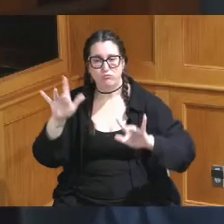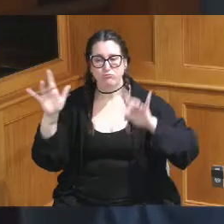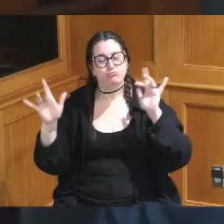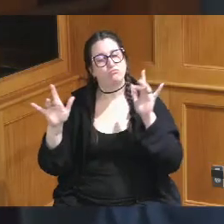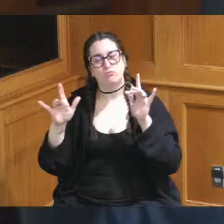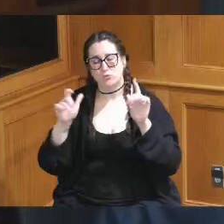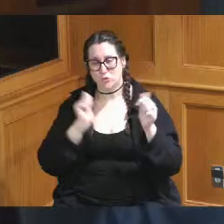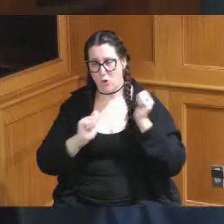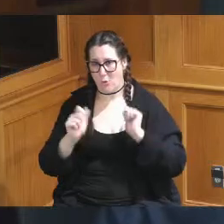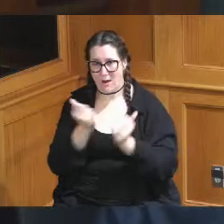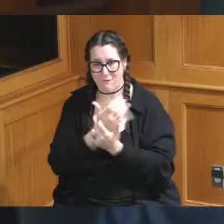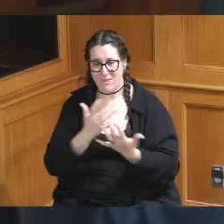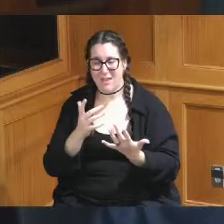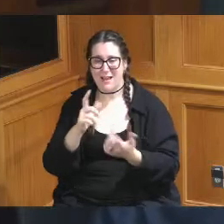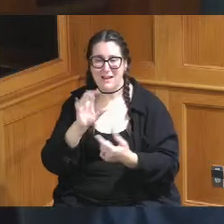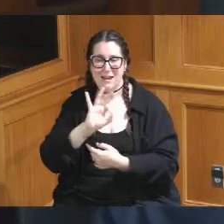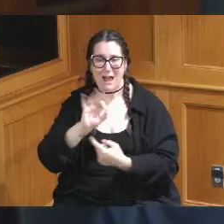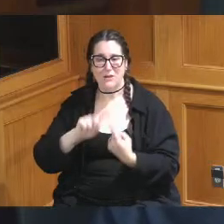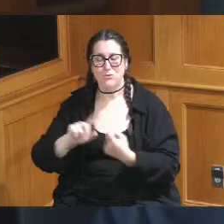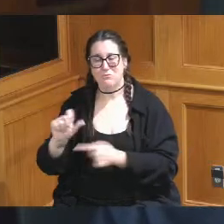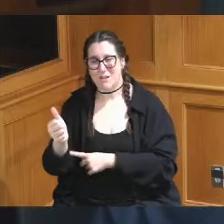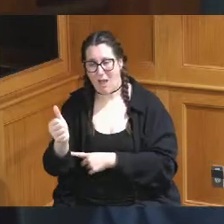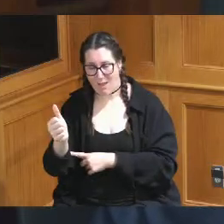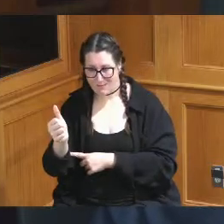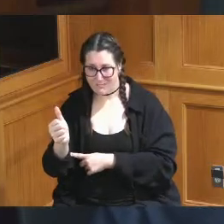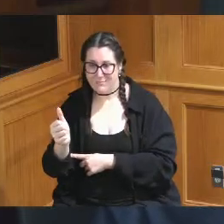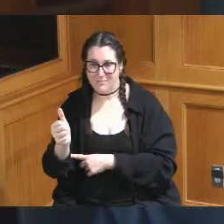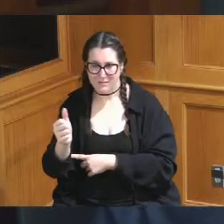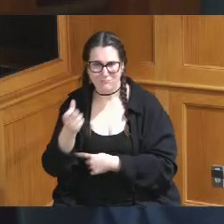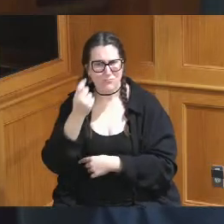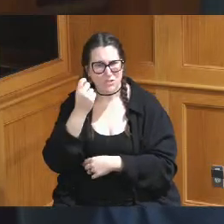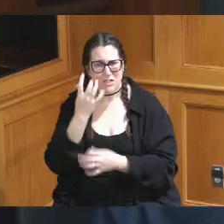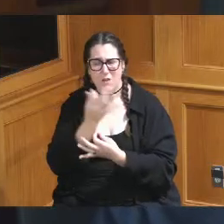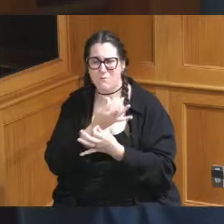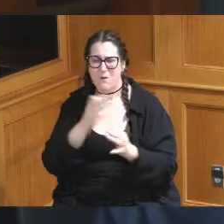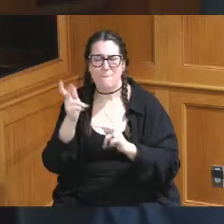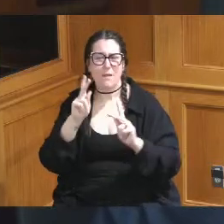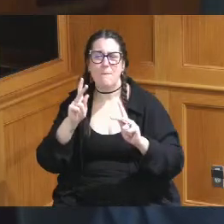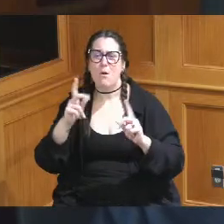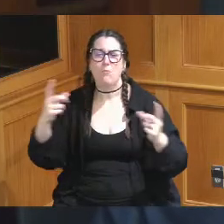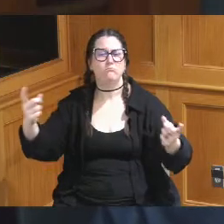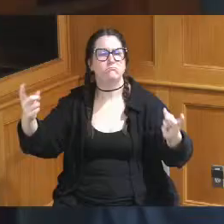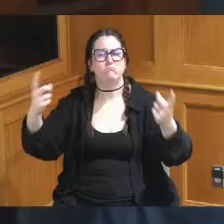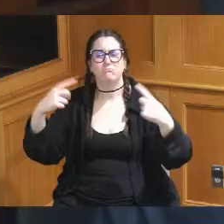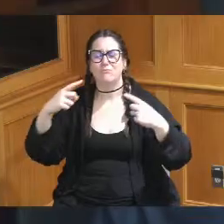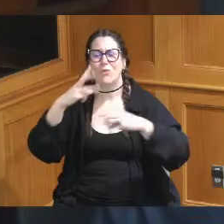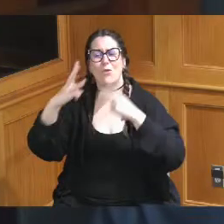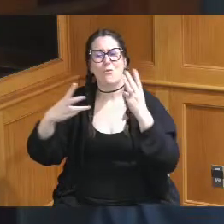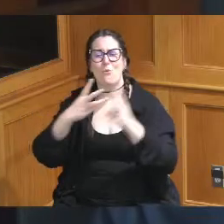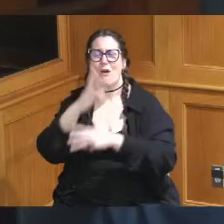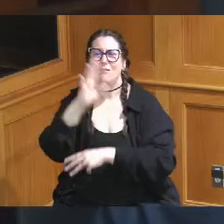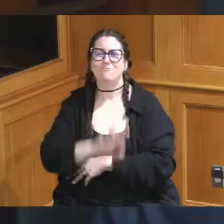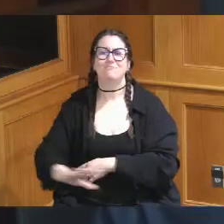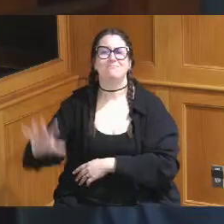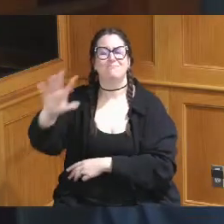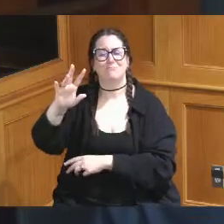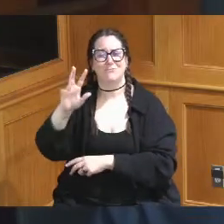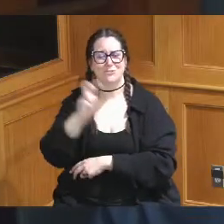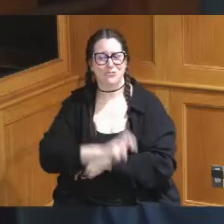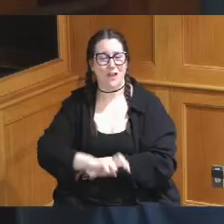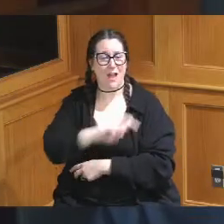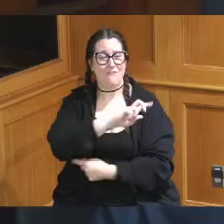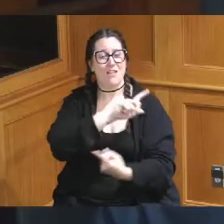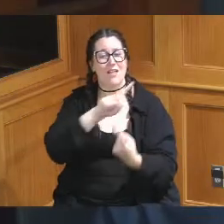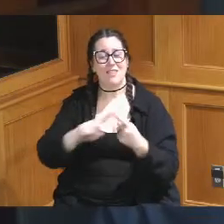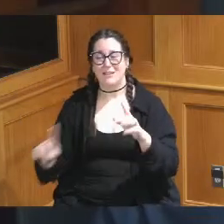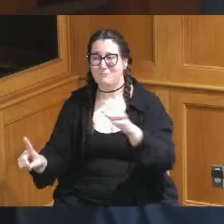p.m. and all the way, free, and people have come from all over the world to come and see it. And then go to the